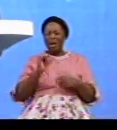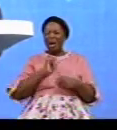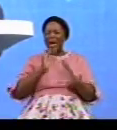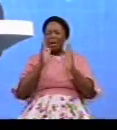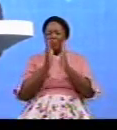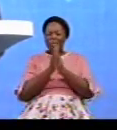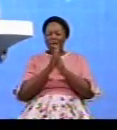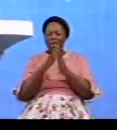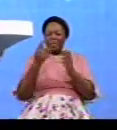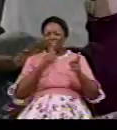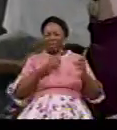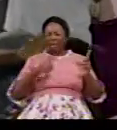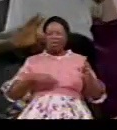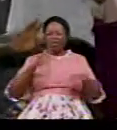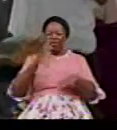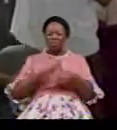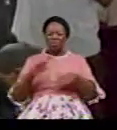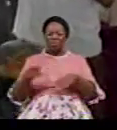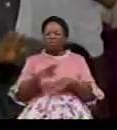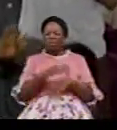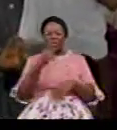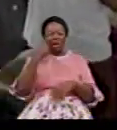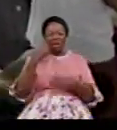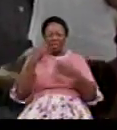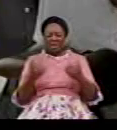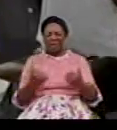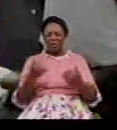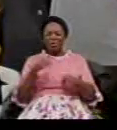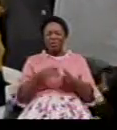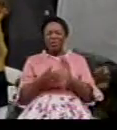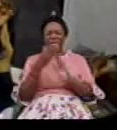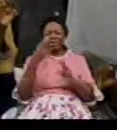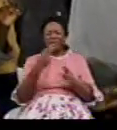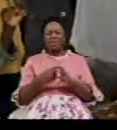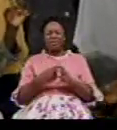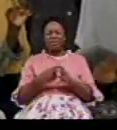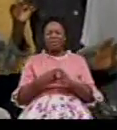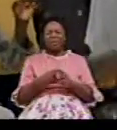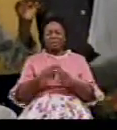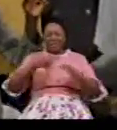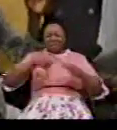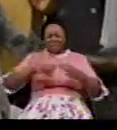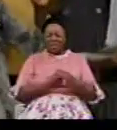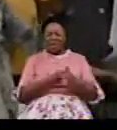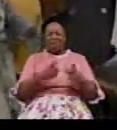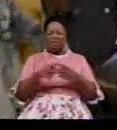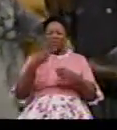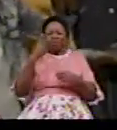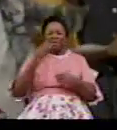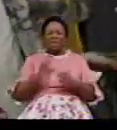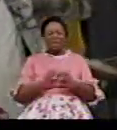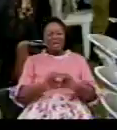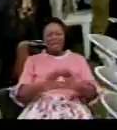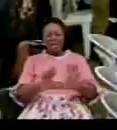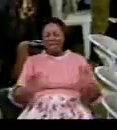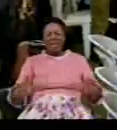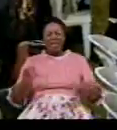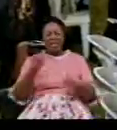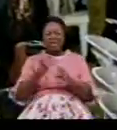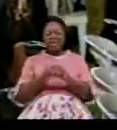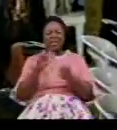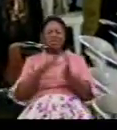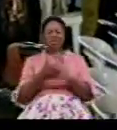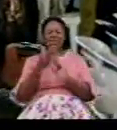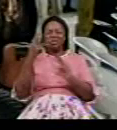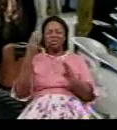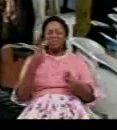touch those eyes right now. I pray for those who have begin to high see blood pressure, those who have name